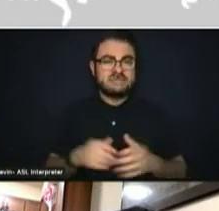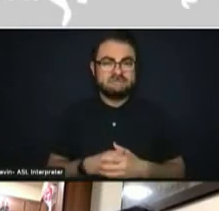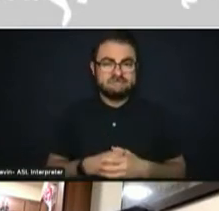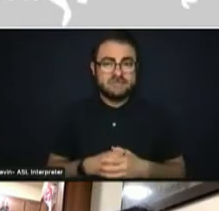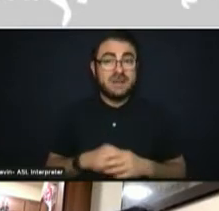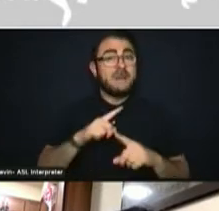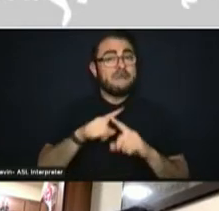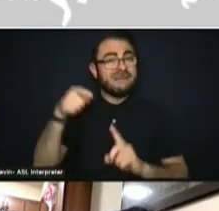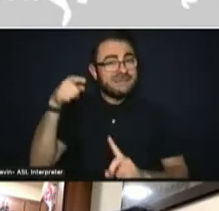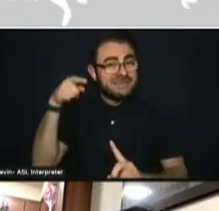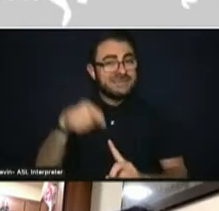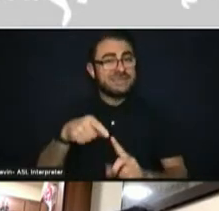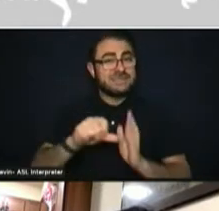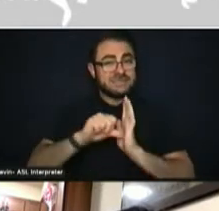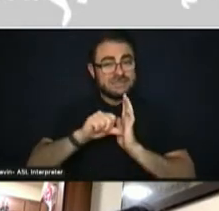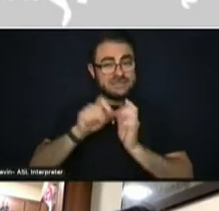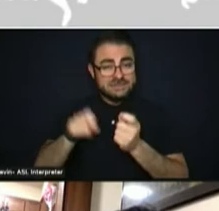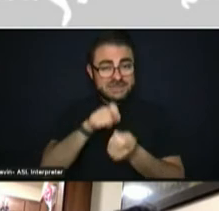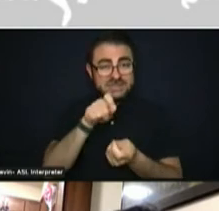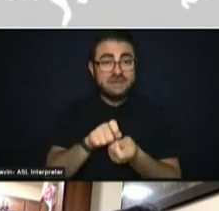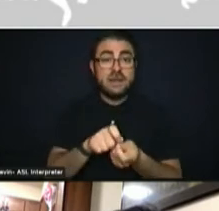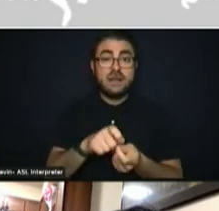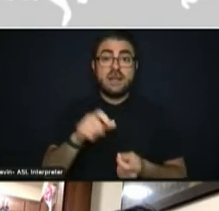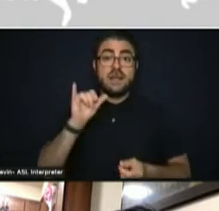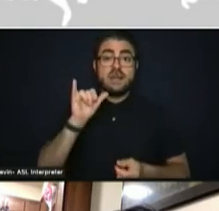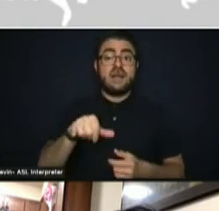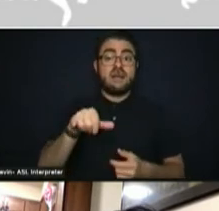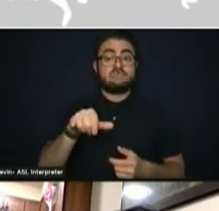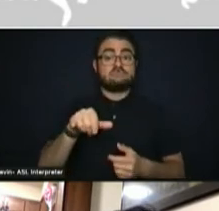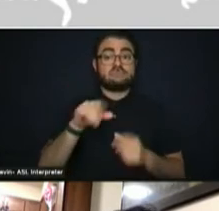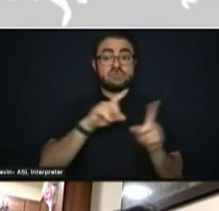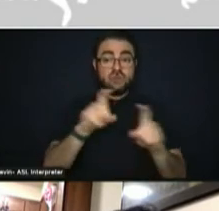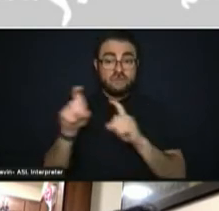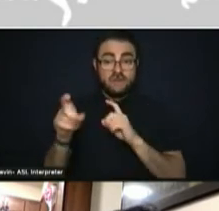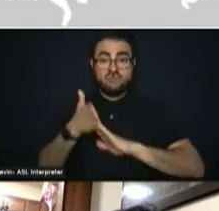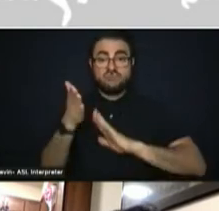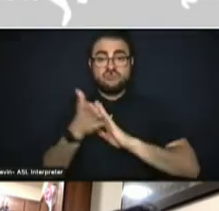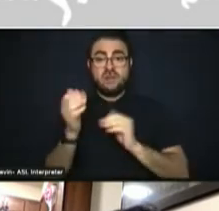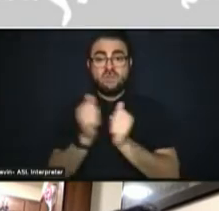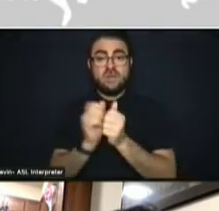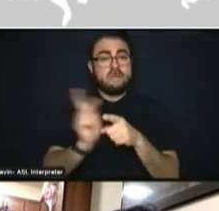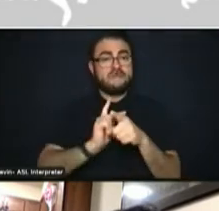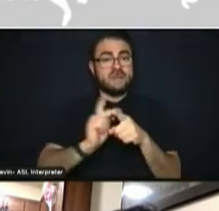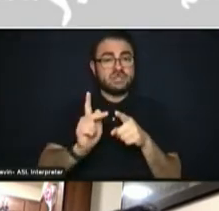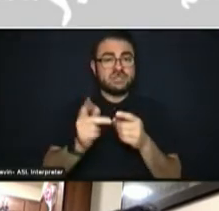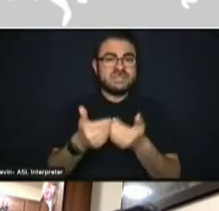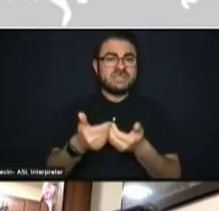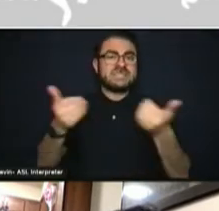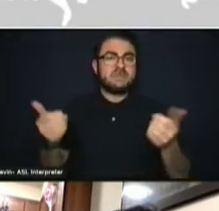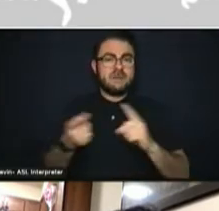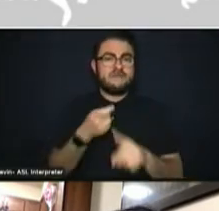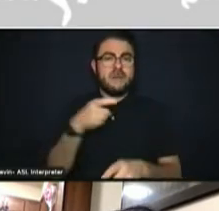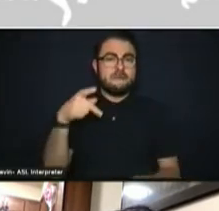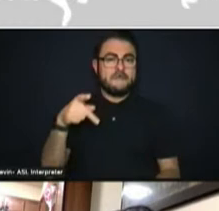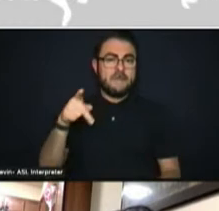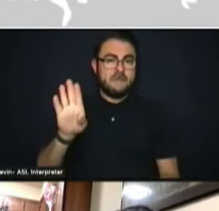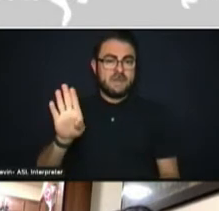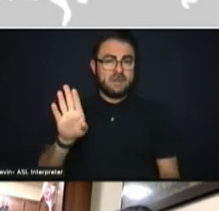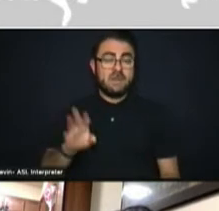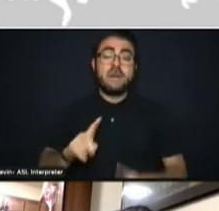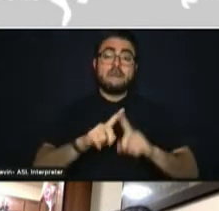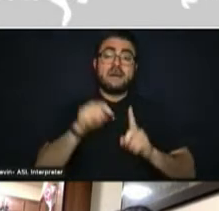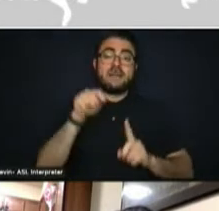survey program I'm suggesting would be run by professionals independent of the police bureau. Yeah, but it must be an